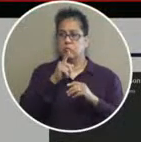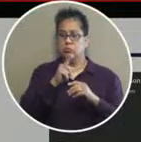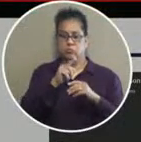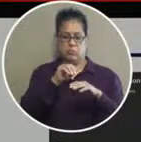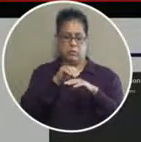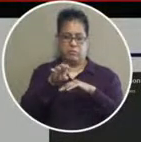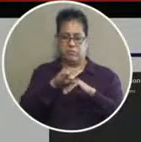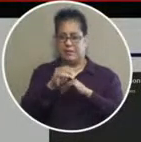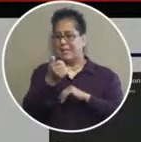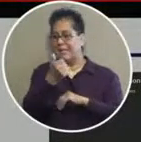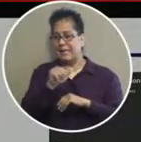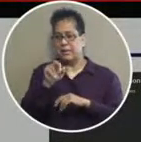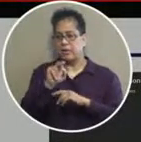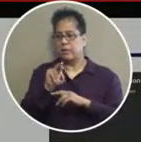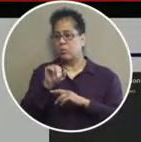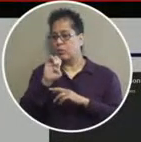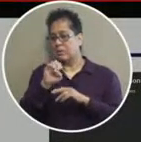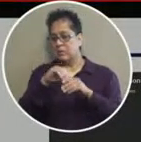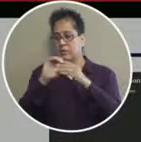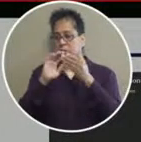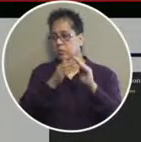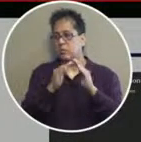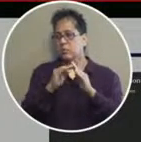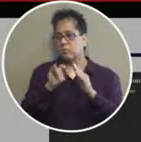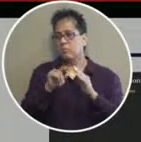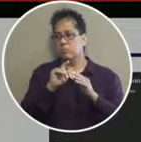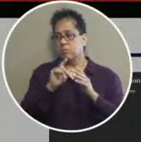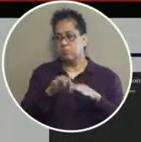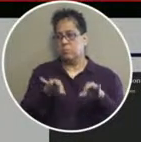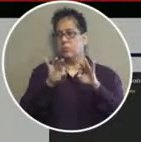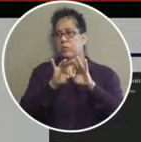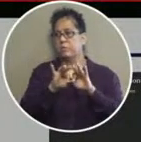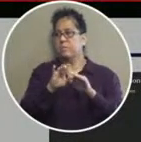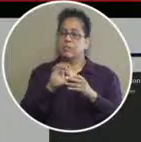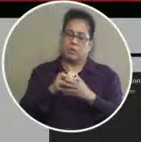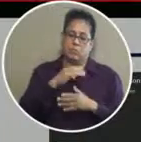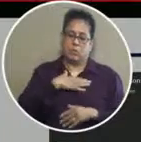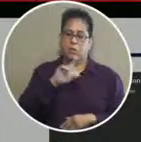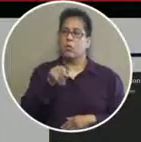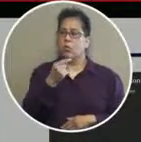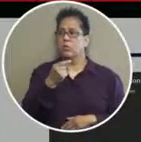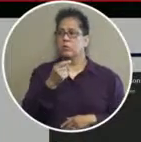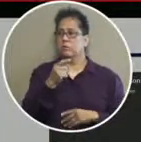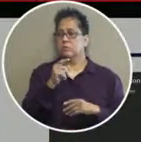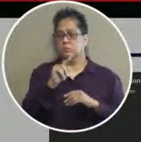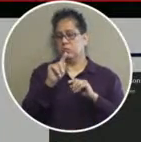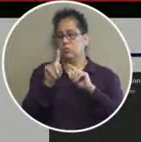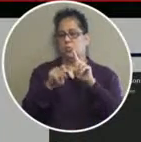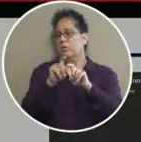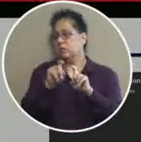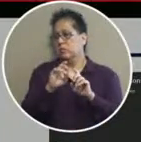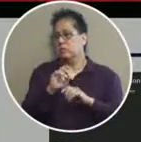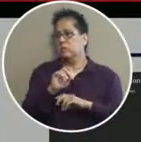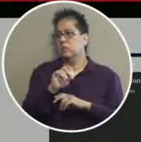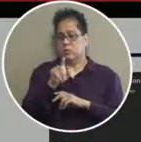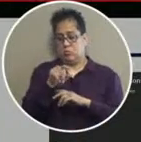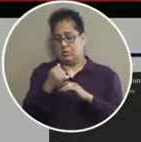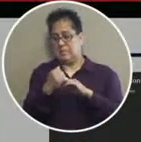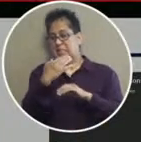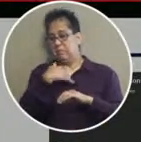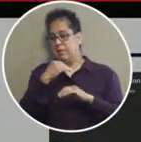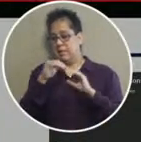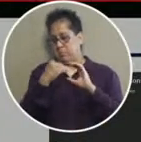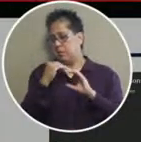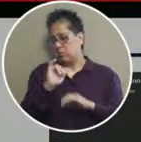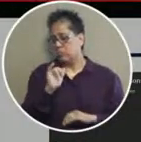any races in our community. So I know that's something important to the public. So that was my only question. Thank you, Dr. Carranza. And you can send that to my email